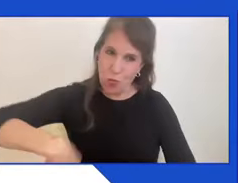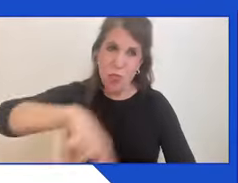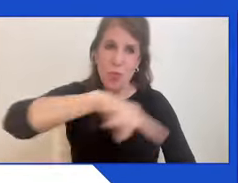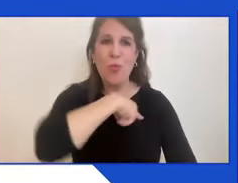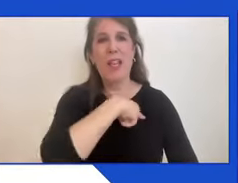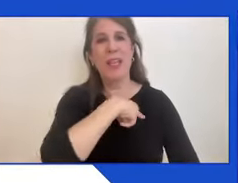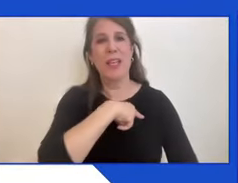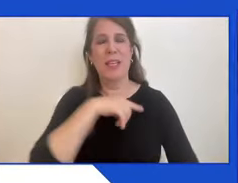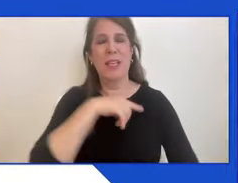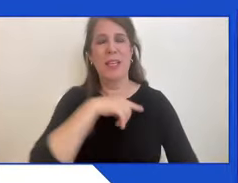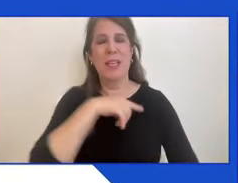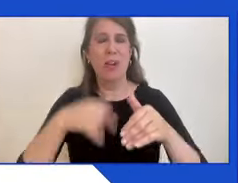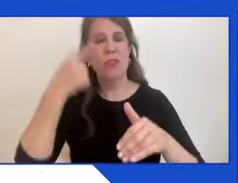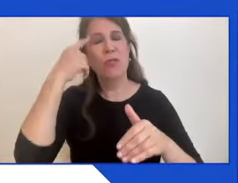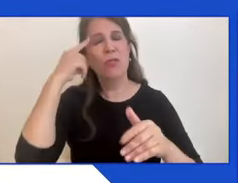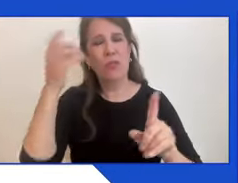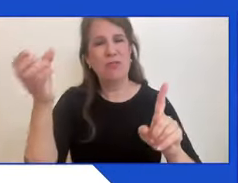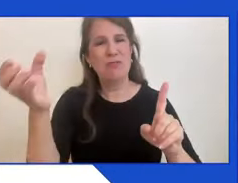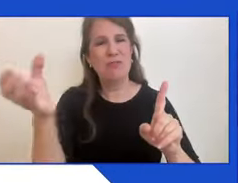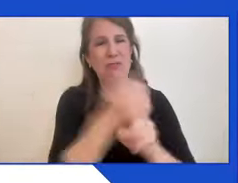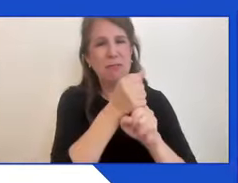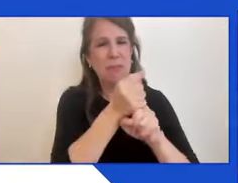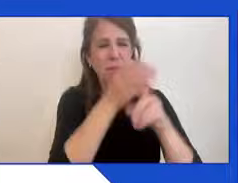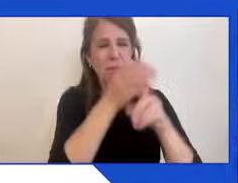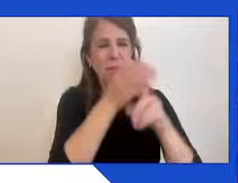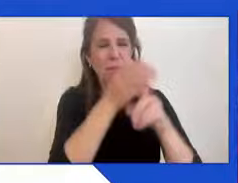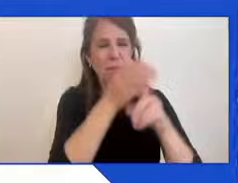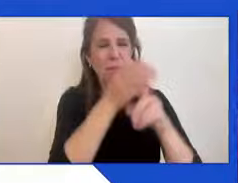the hostages to be freed.